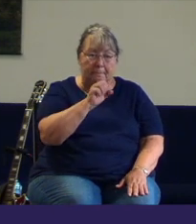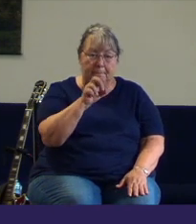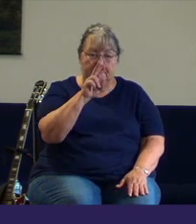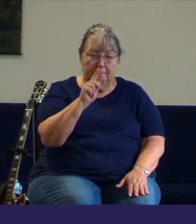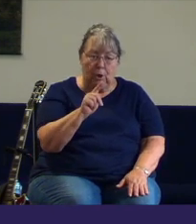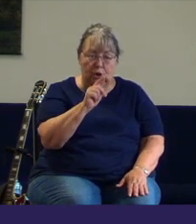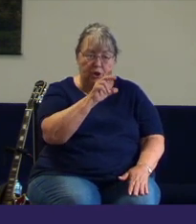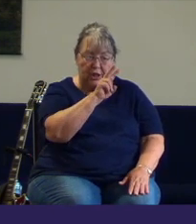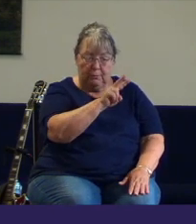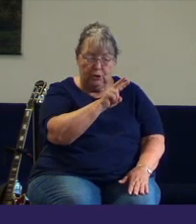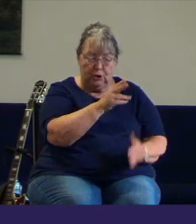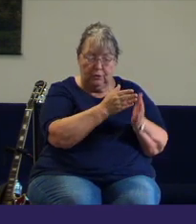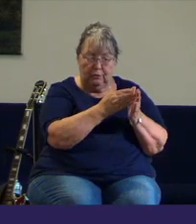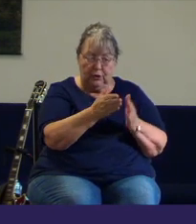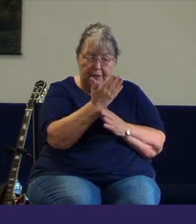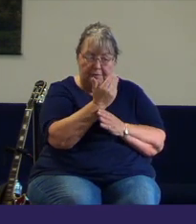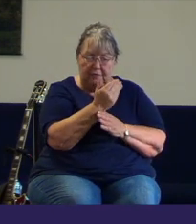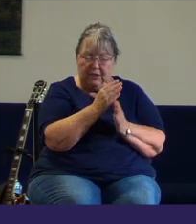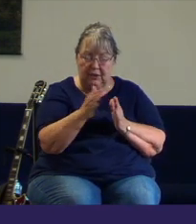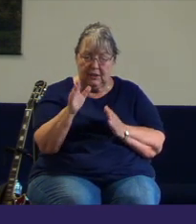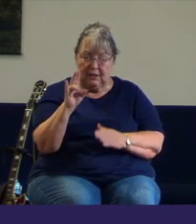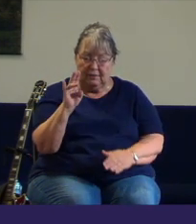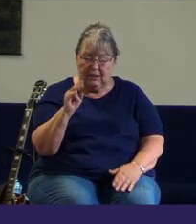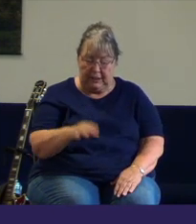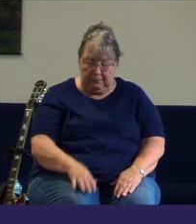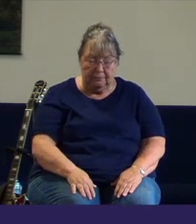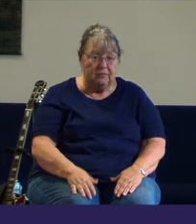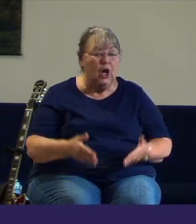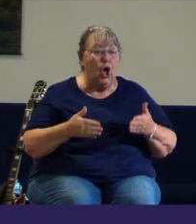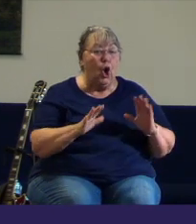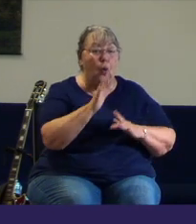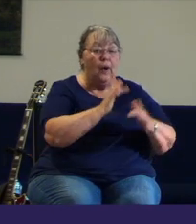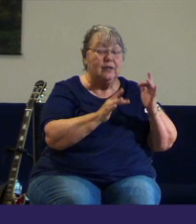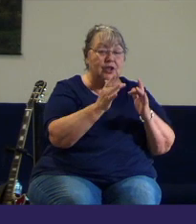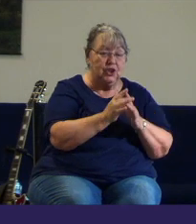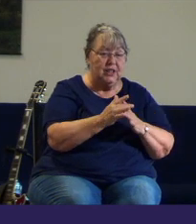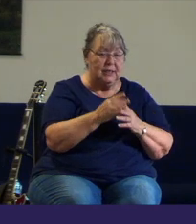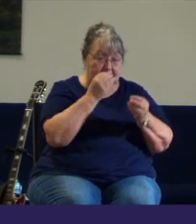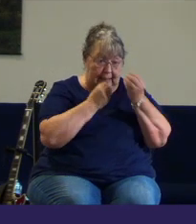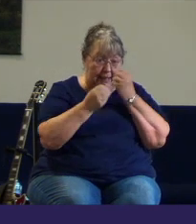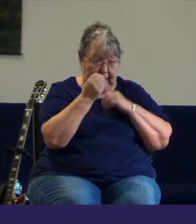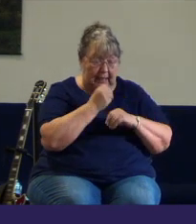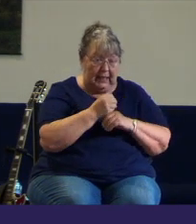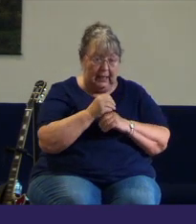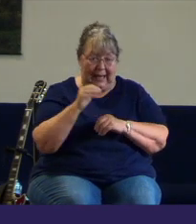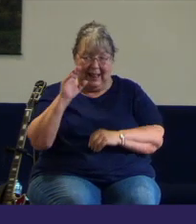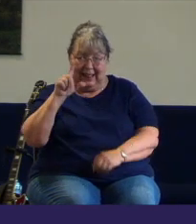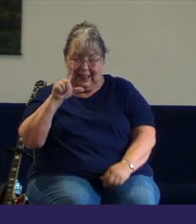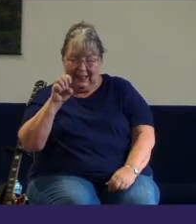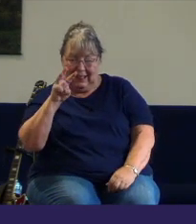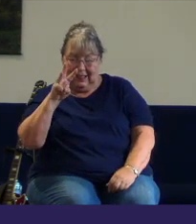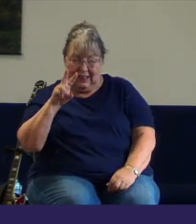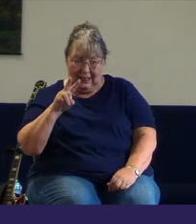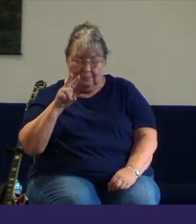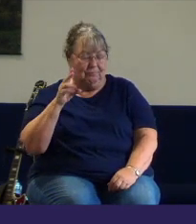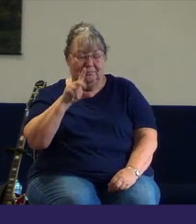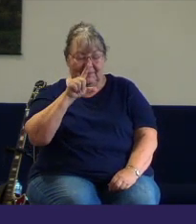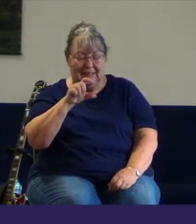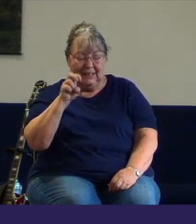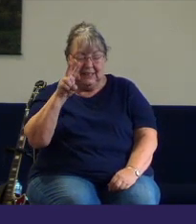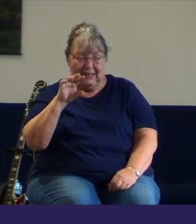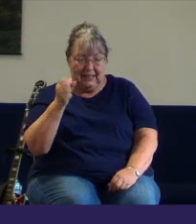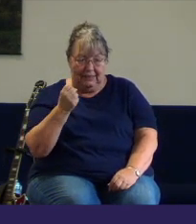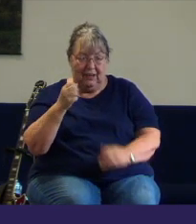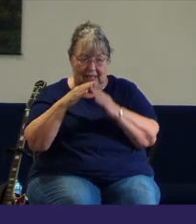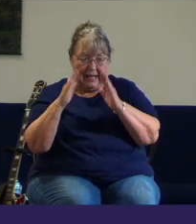through 17. So the very next chapter. While Jesus was having dinner at Levi's house, many tax collectors